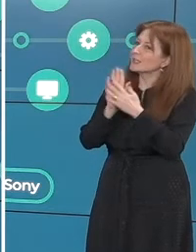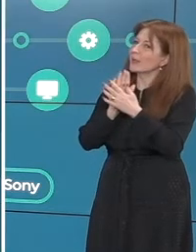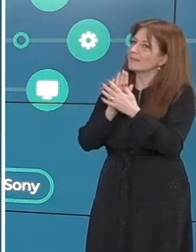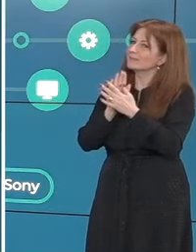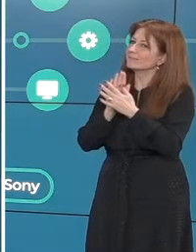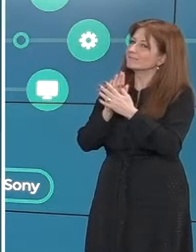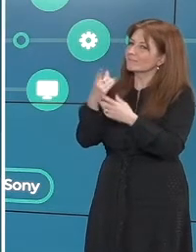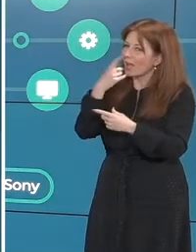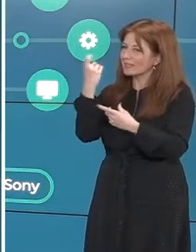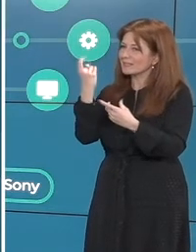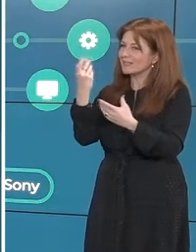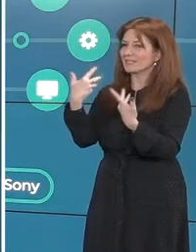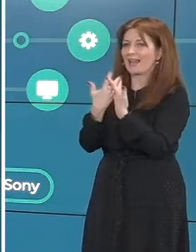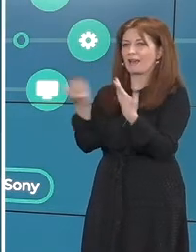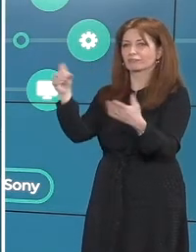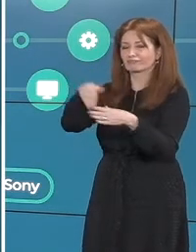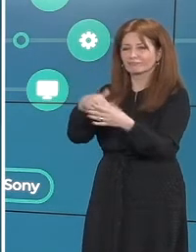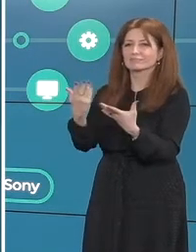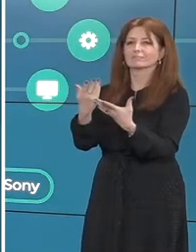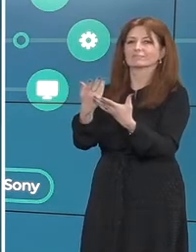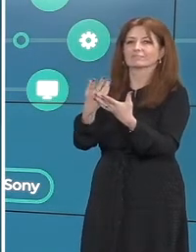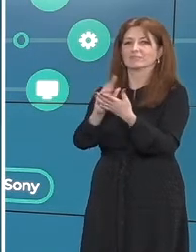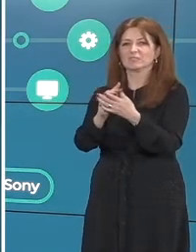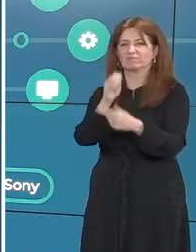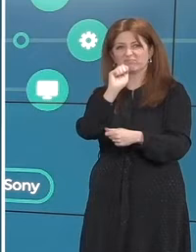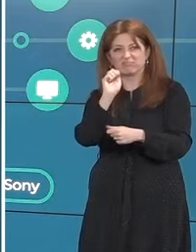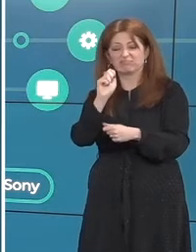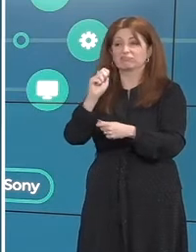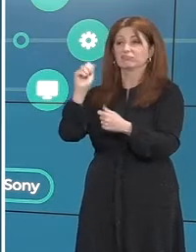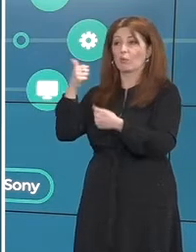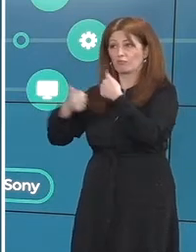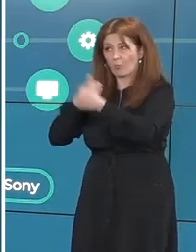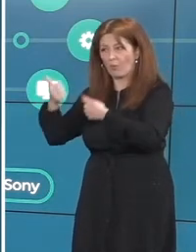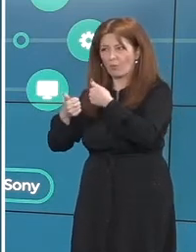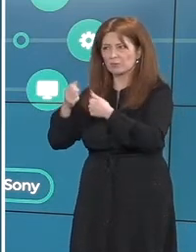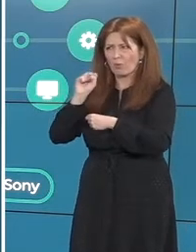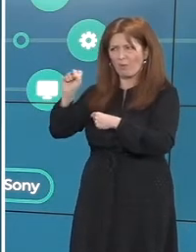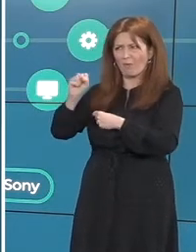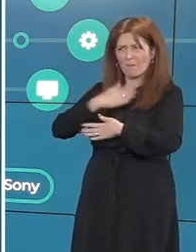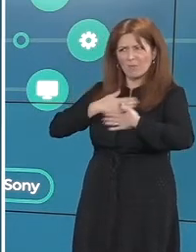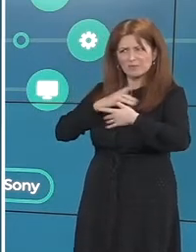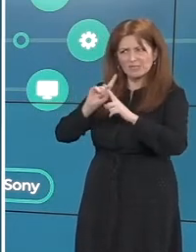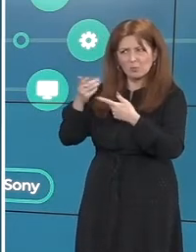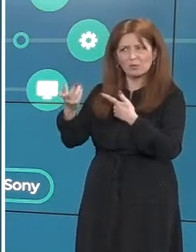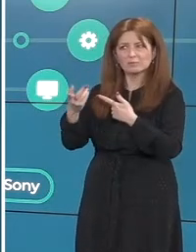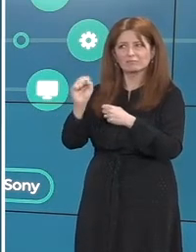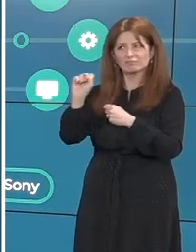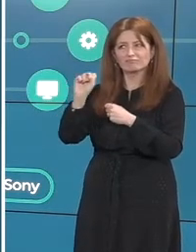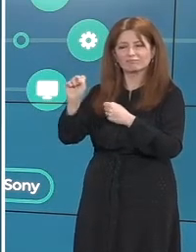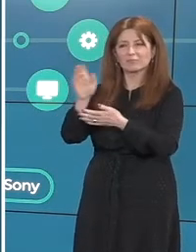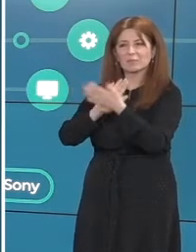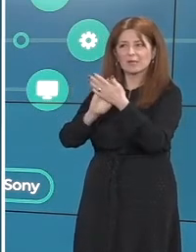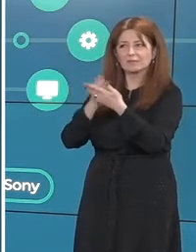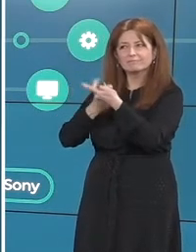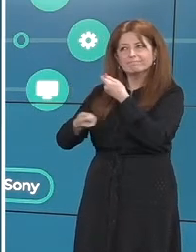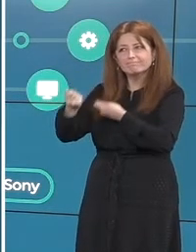in with the carrot or the stick, or with what's the motivation of this other person, in order to get that kind of